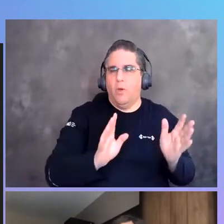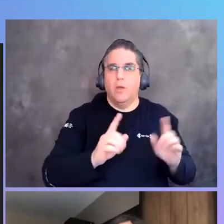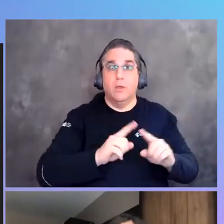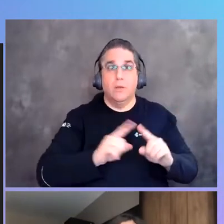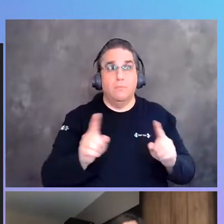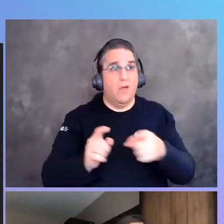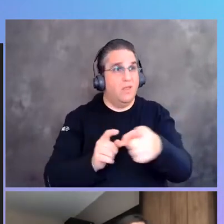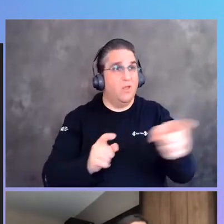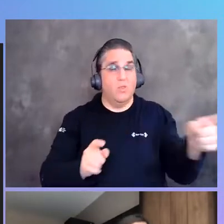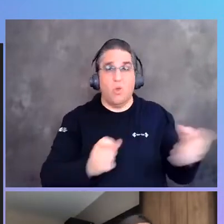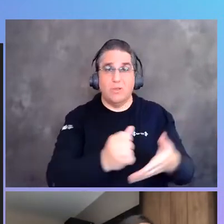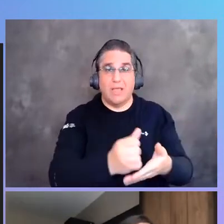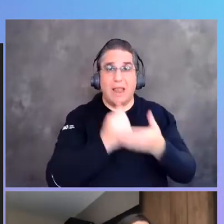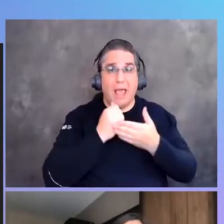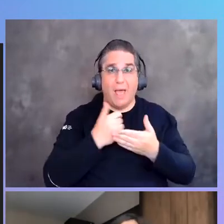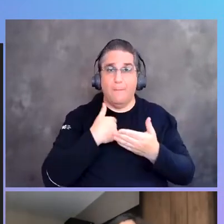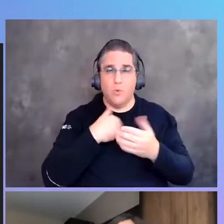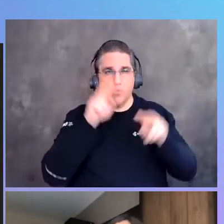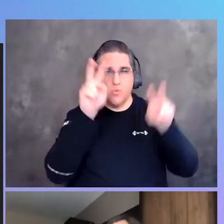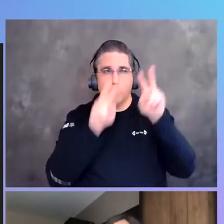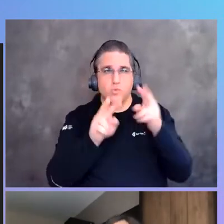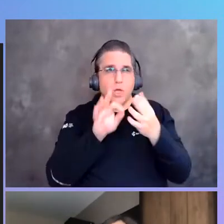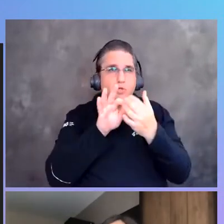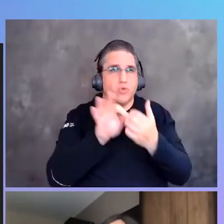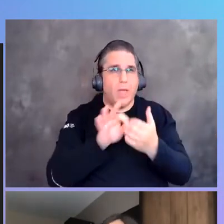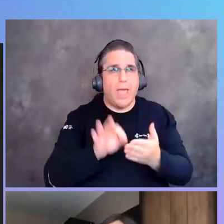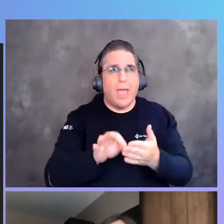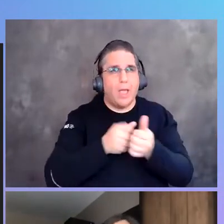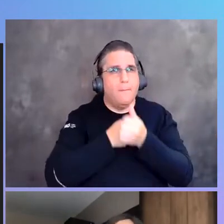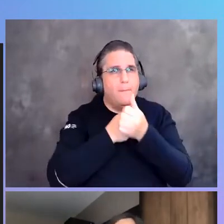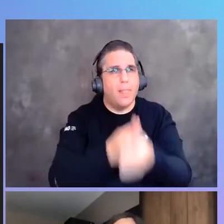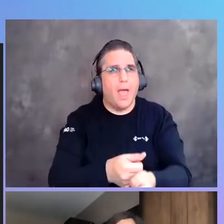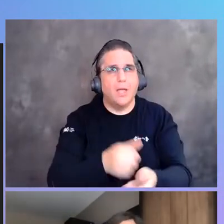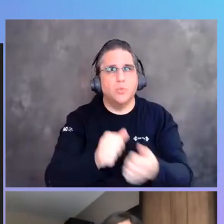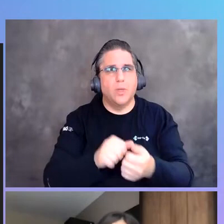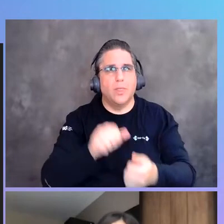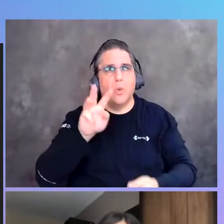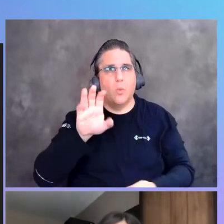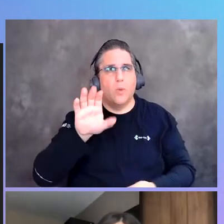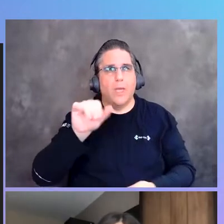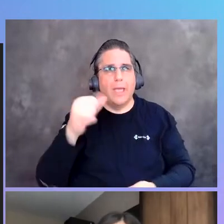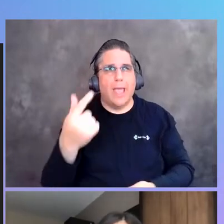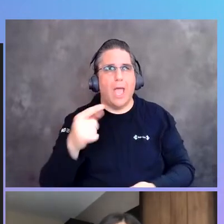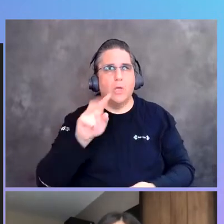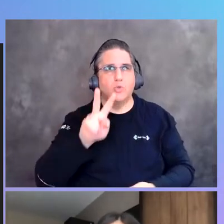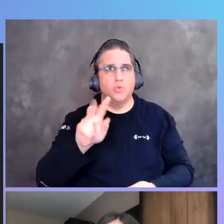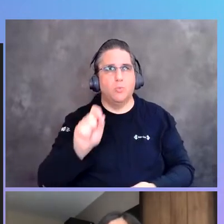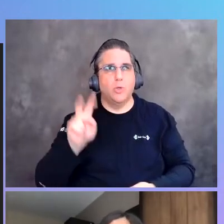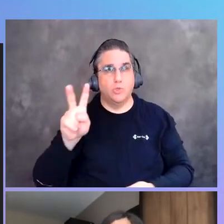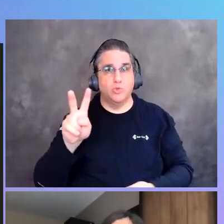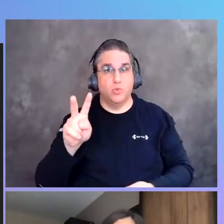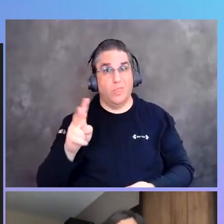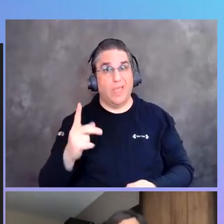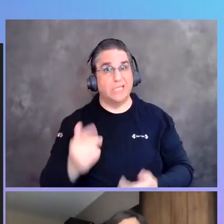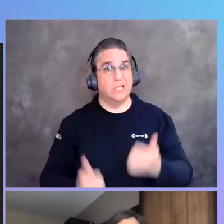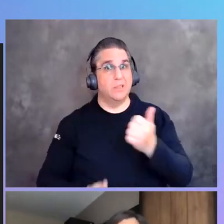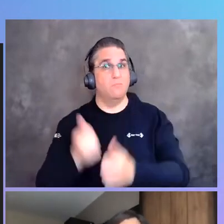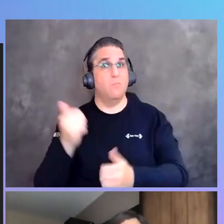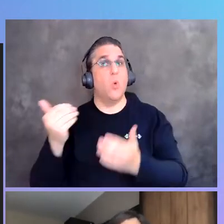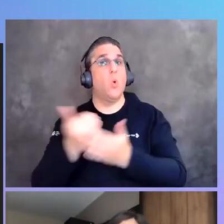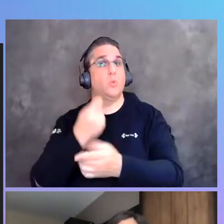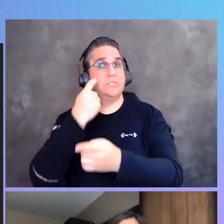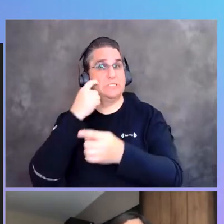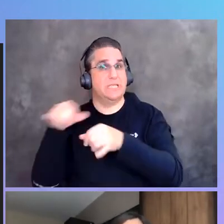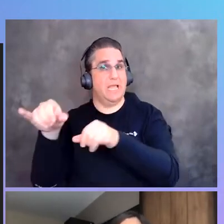you track, for example, compliance to WCAG 2.2 standards, which is the latest standard that's come out.